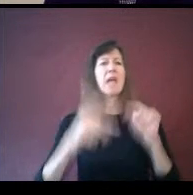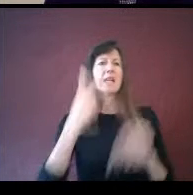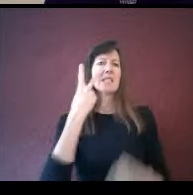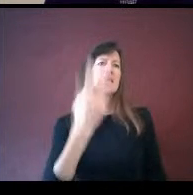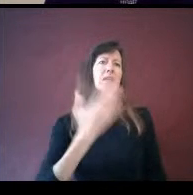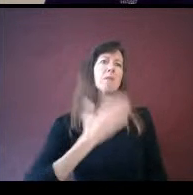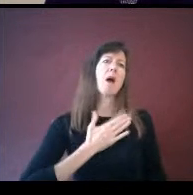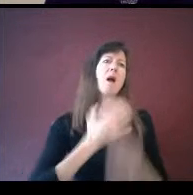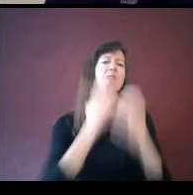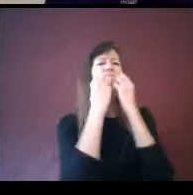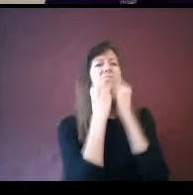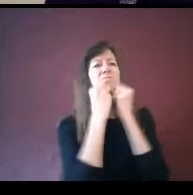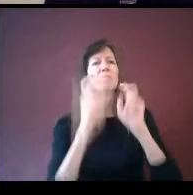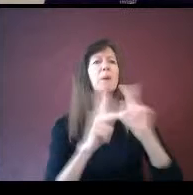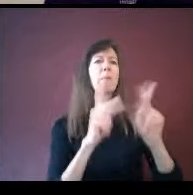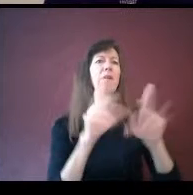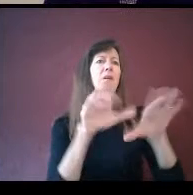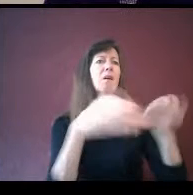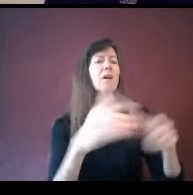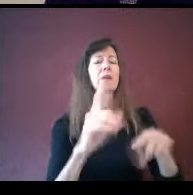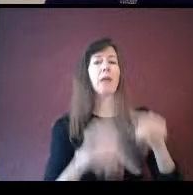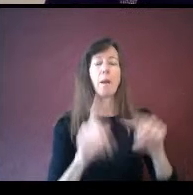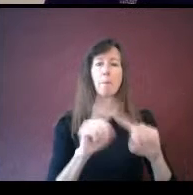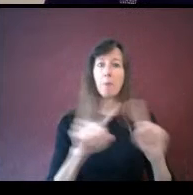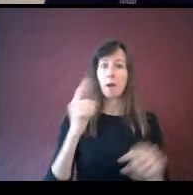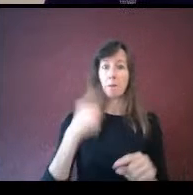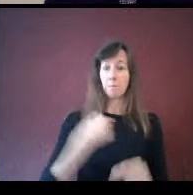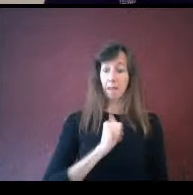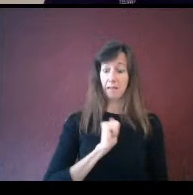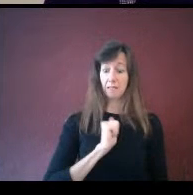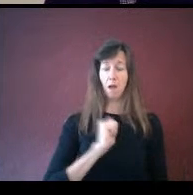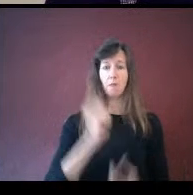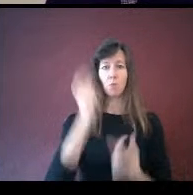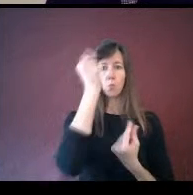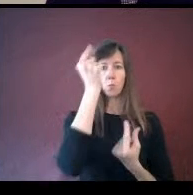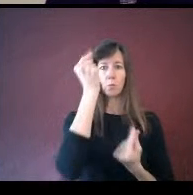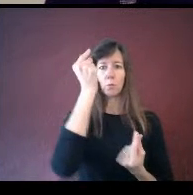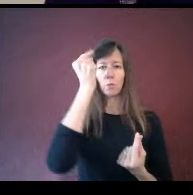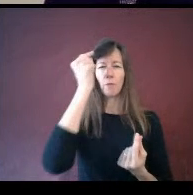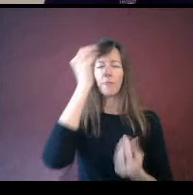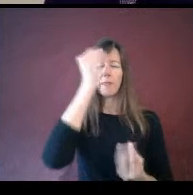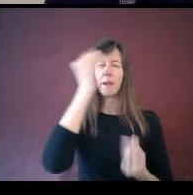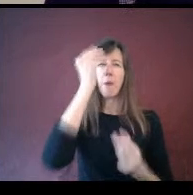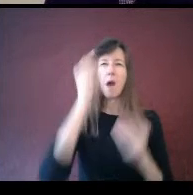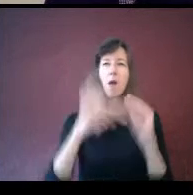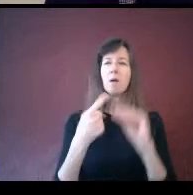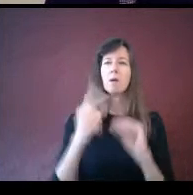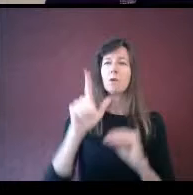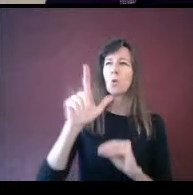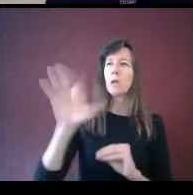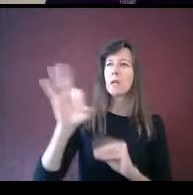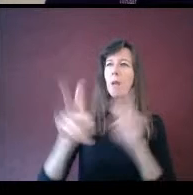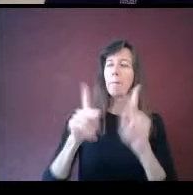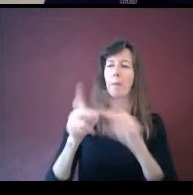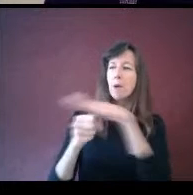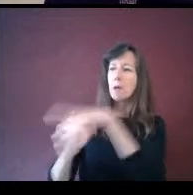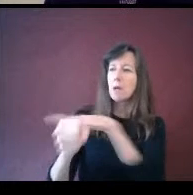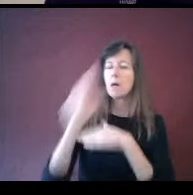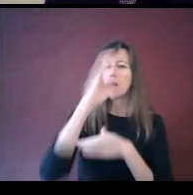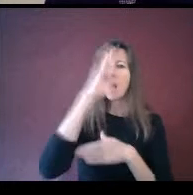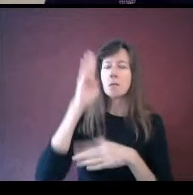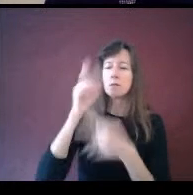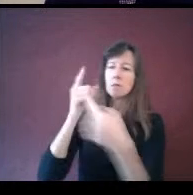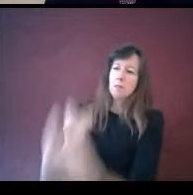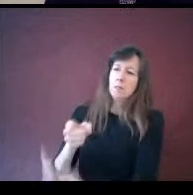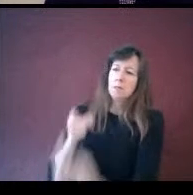loved ones. But I think about those 29 individuals in the hospital who are fighting for their lives, who definitely can't see